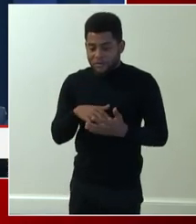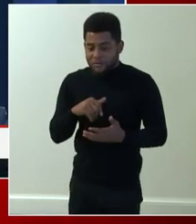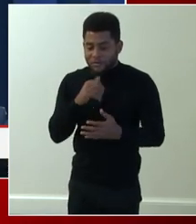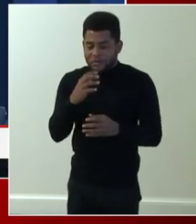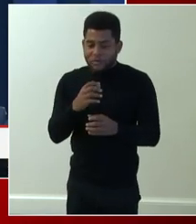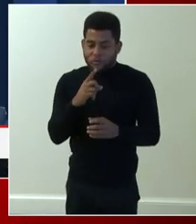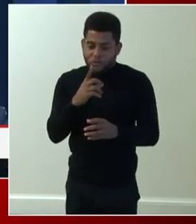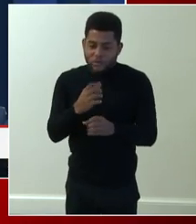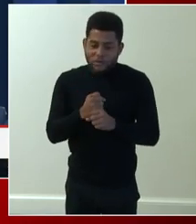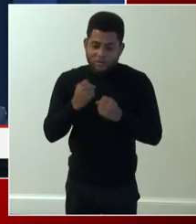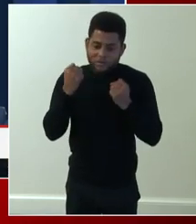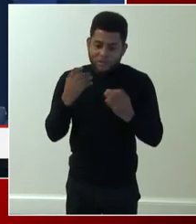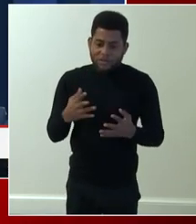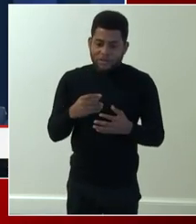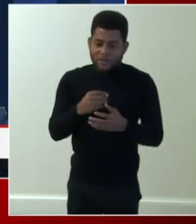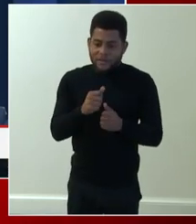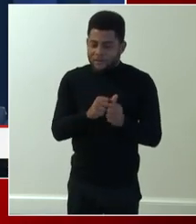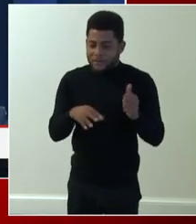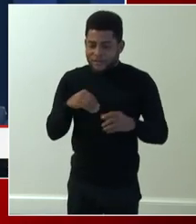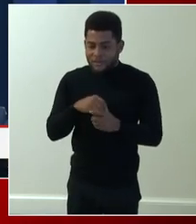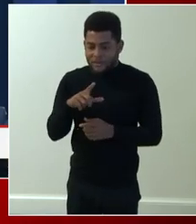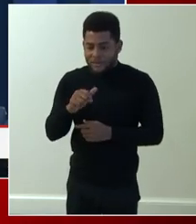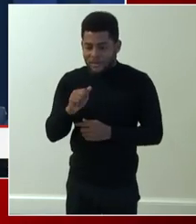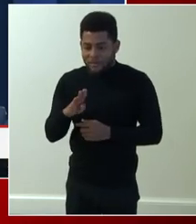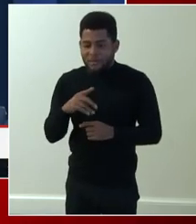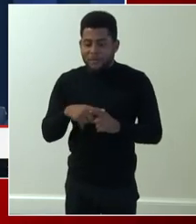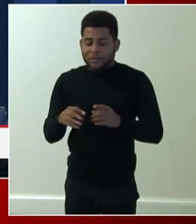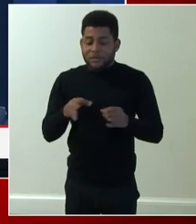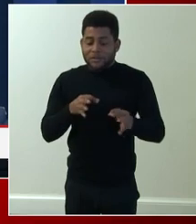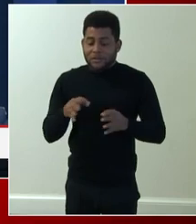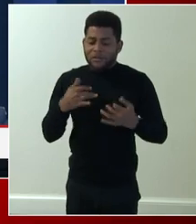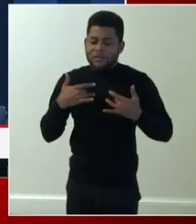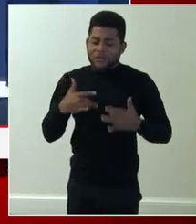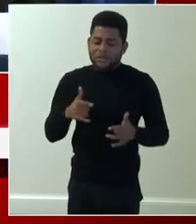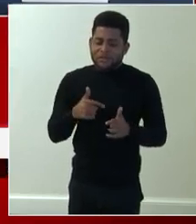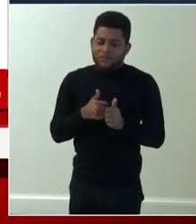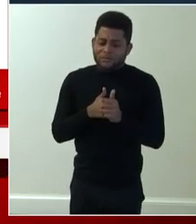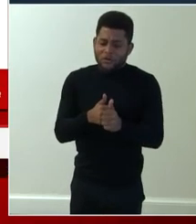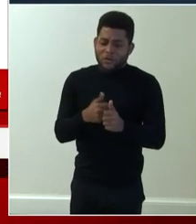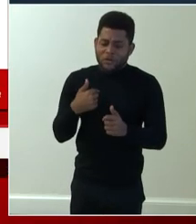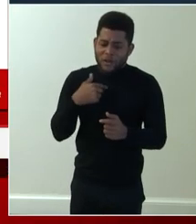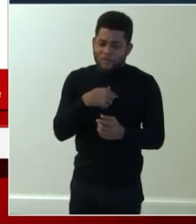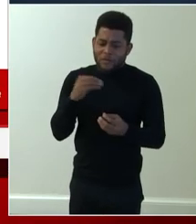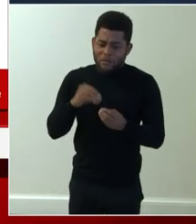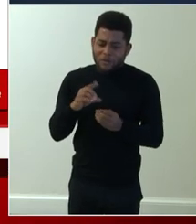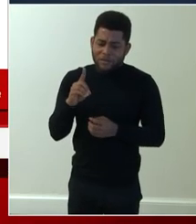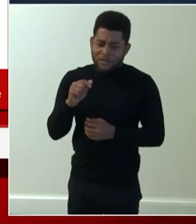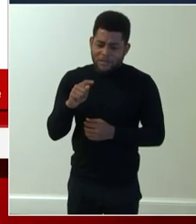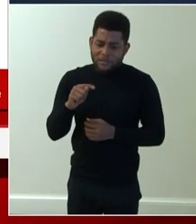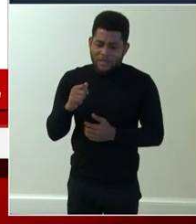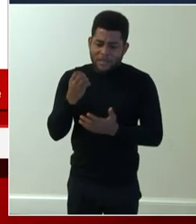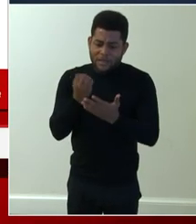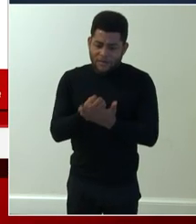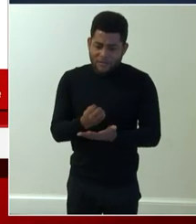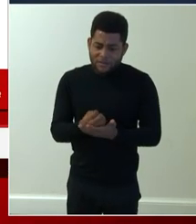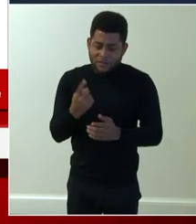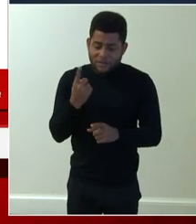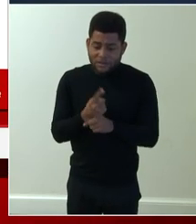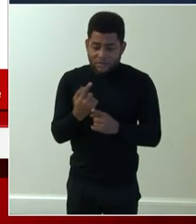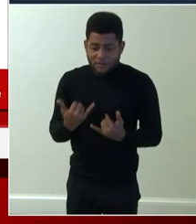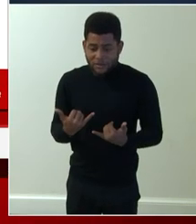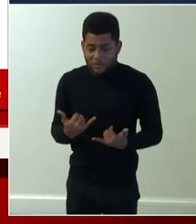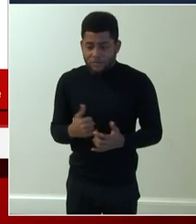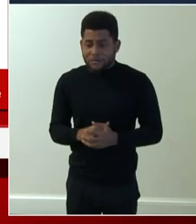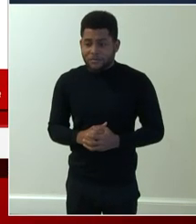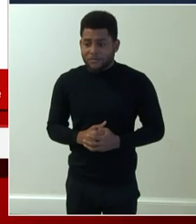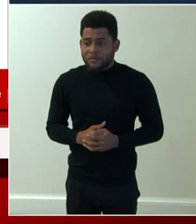immune response that we do. So the definition is likely going to follow when we have more data. But the evidence right now is looking that a booster